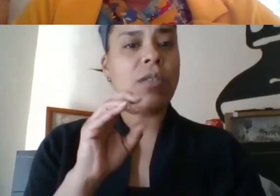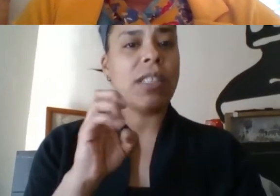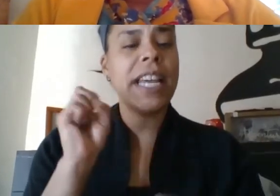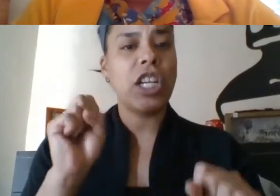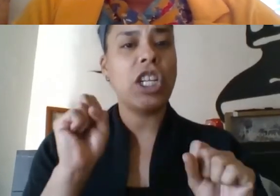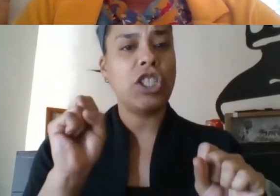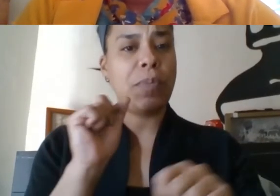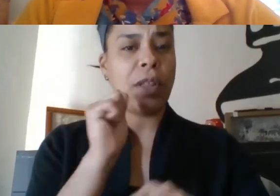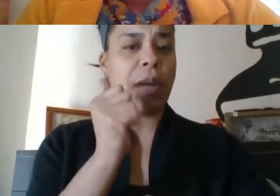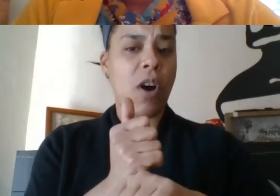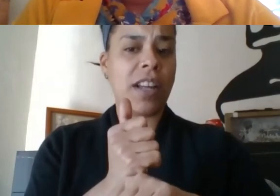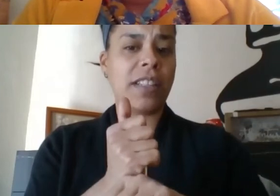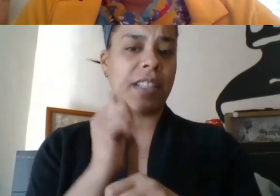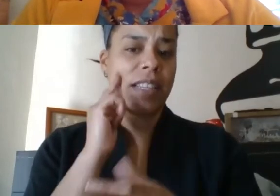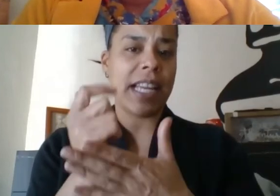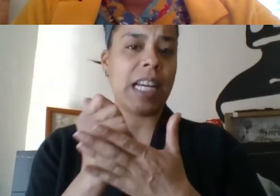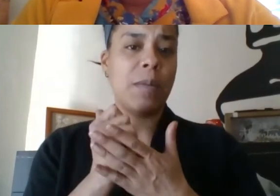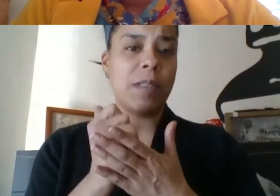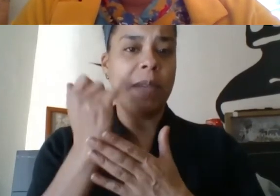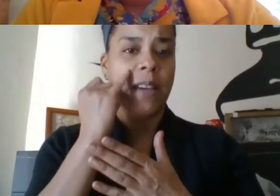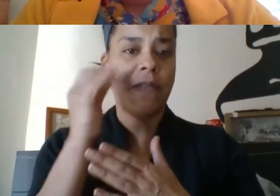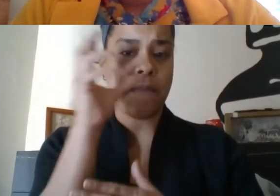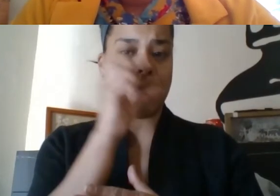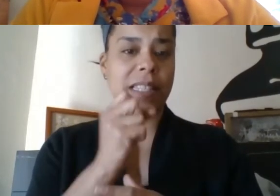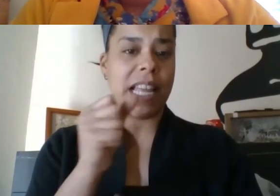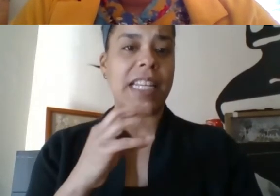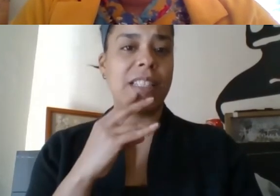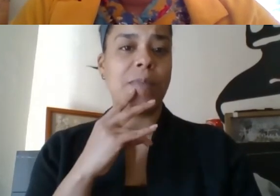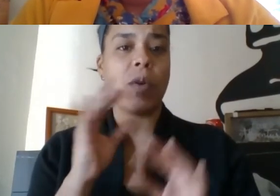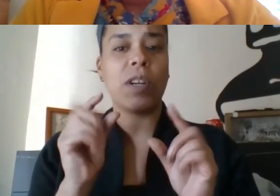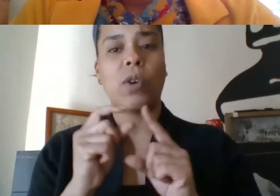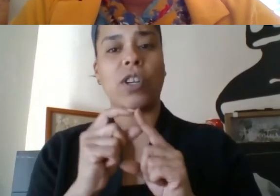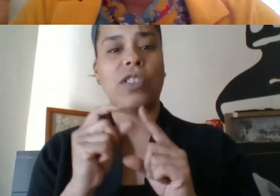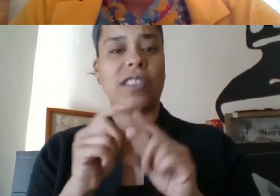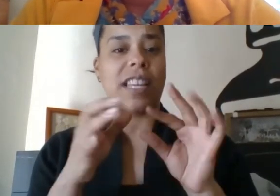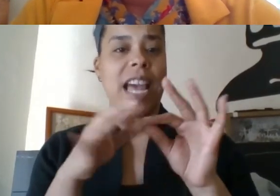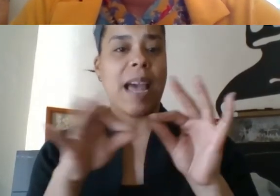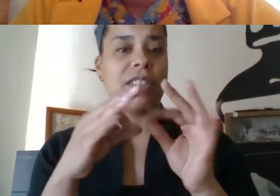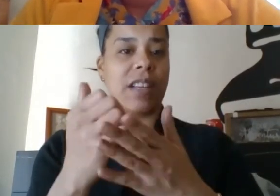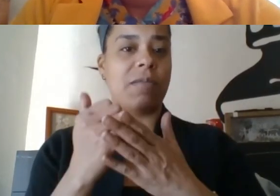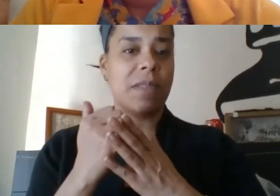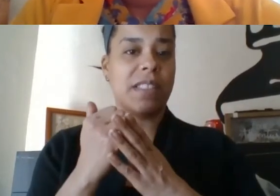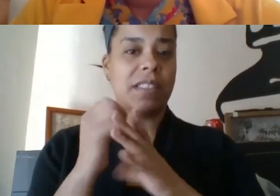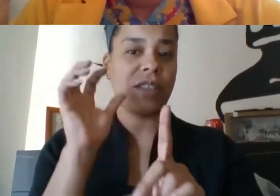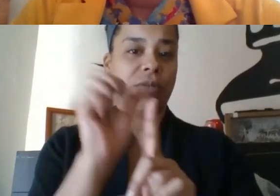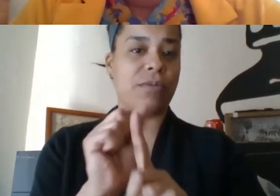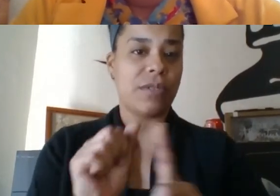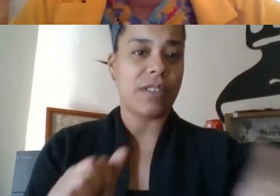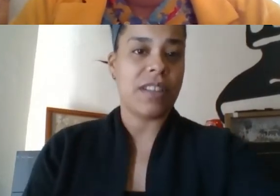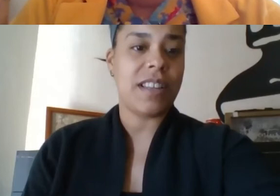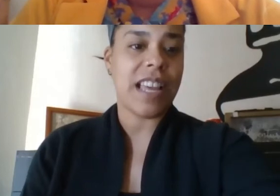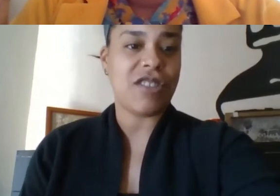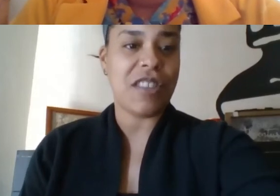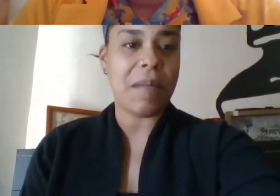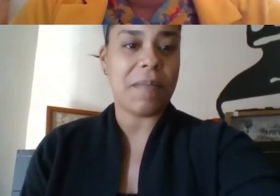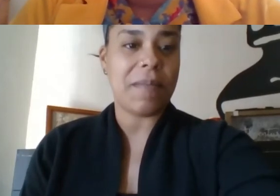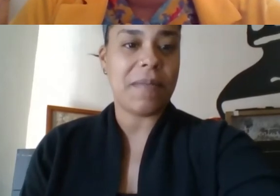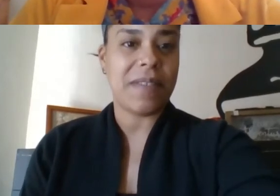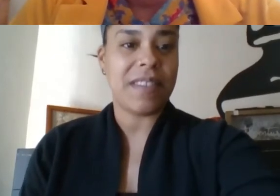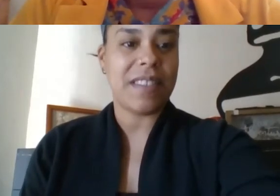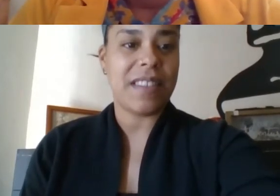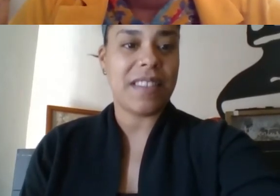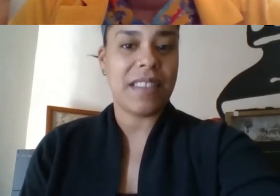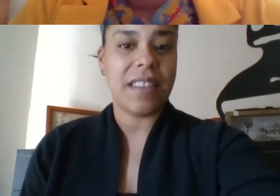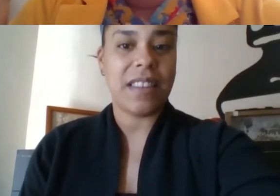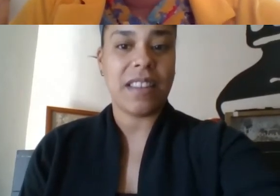see, could you put them on? Because it helps me if I missed any spoken words. The captions help me too. You can actually